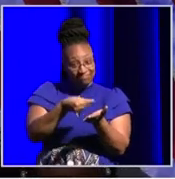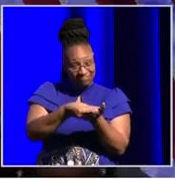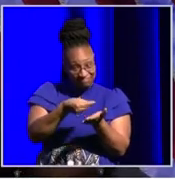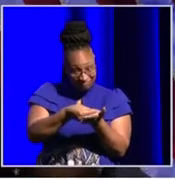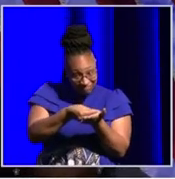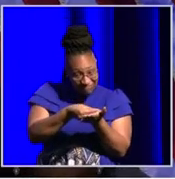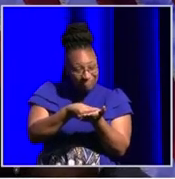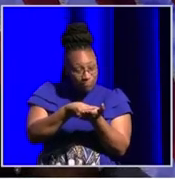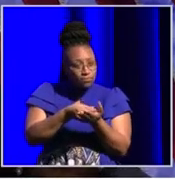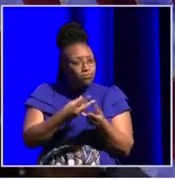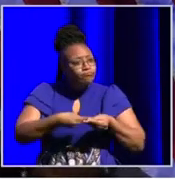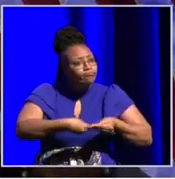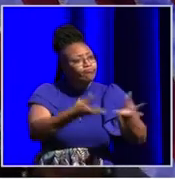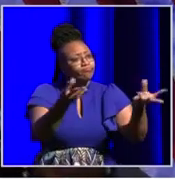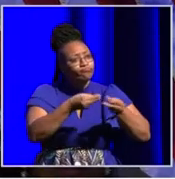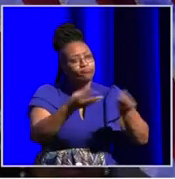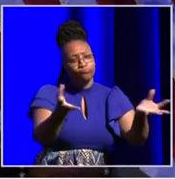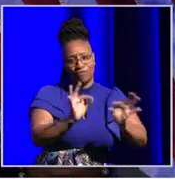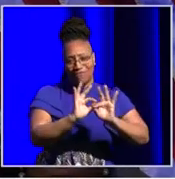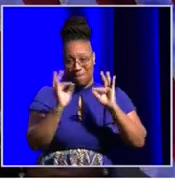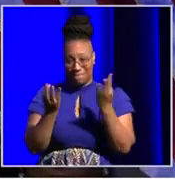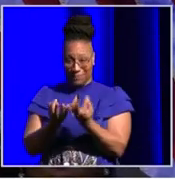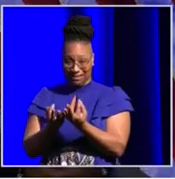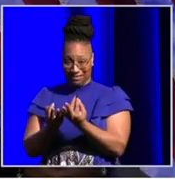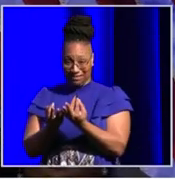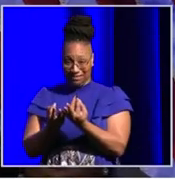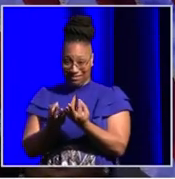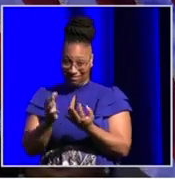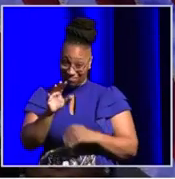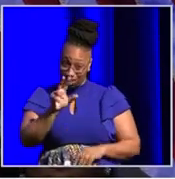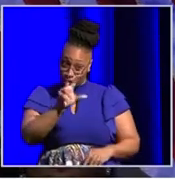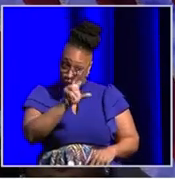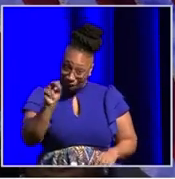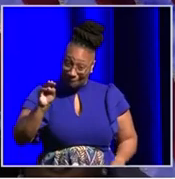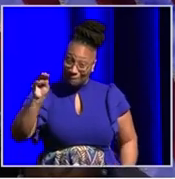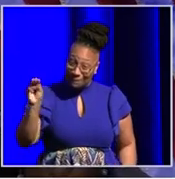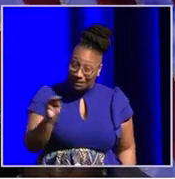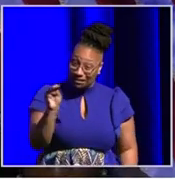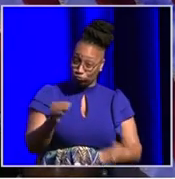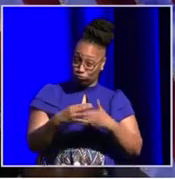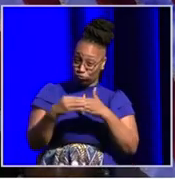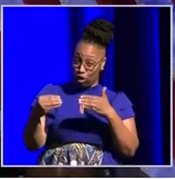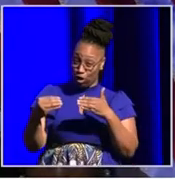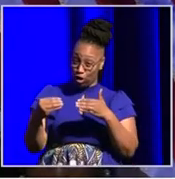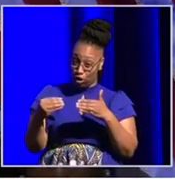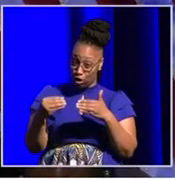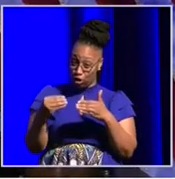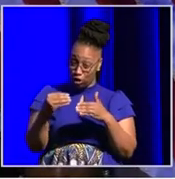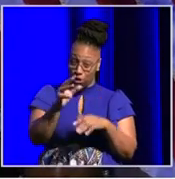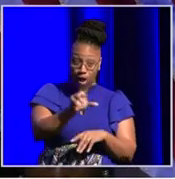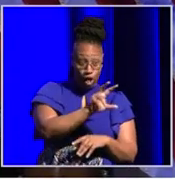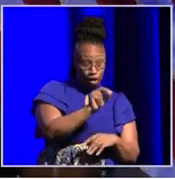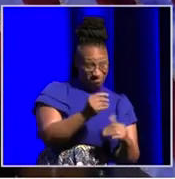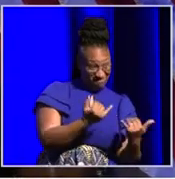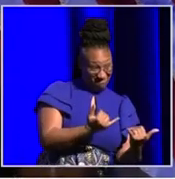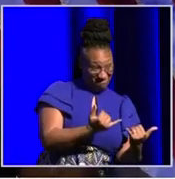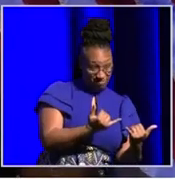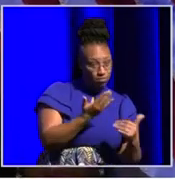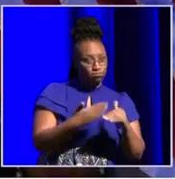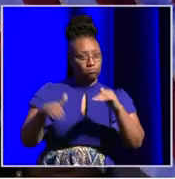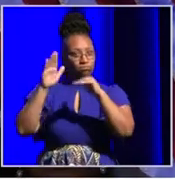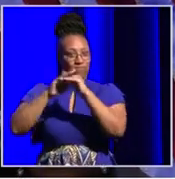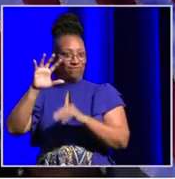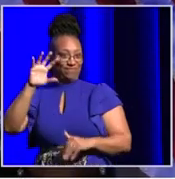$30 million additional dollars this year, growing to more than $50 million over the next 2 years into the hands of our lower income residents to make their lives